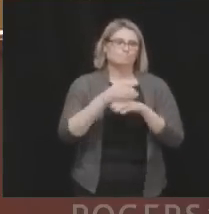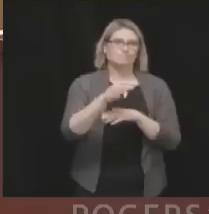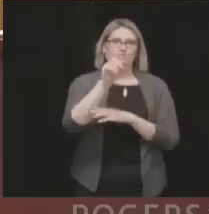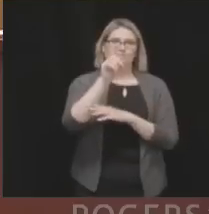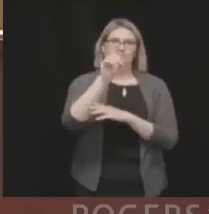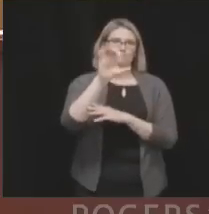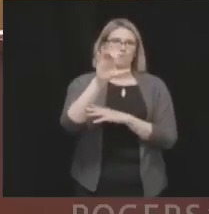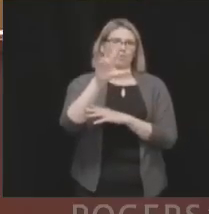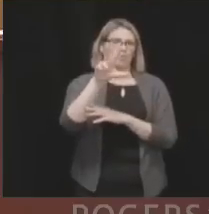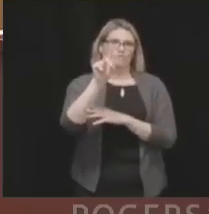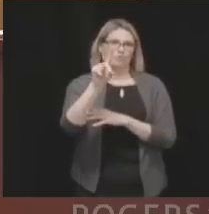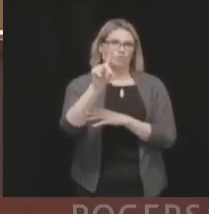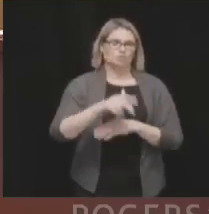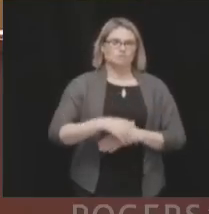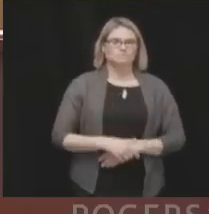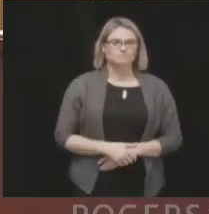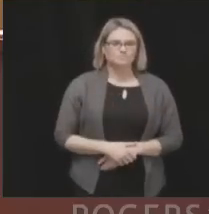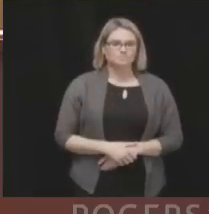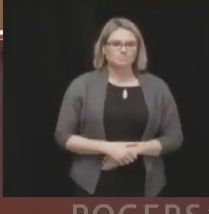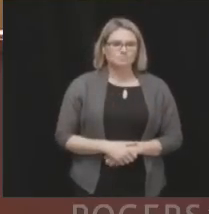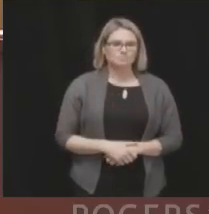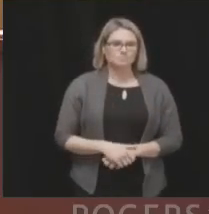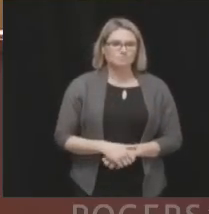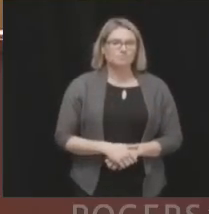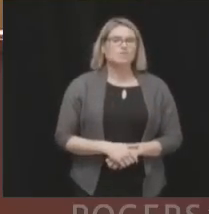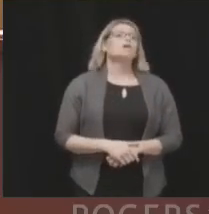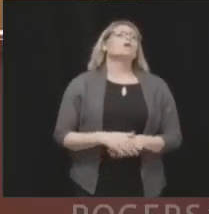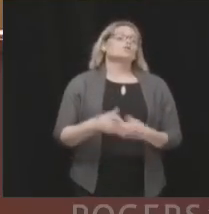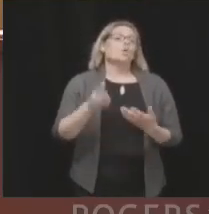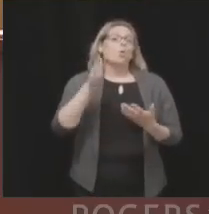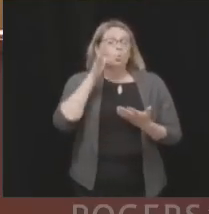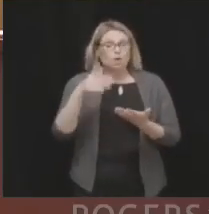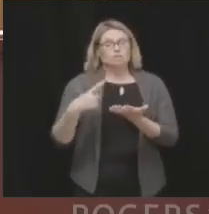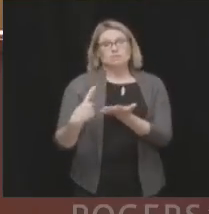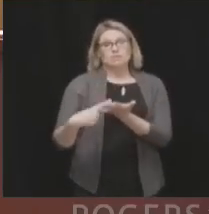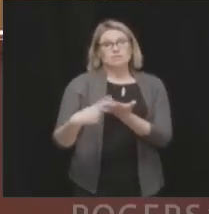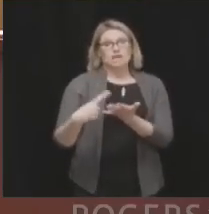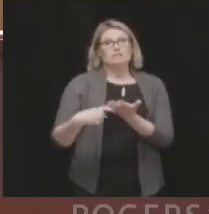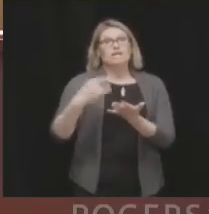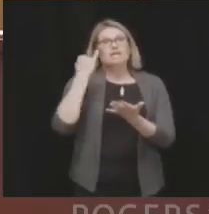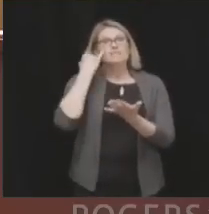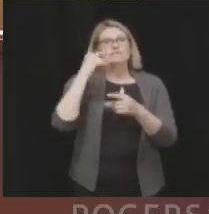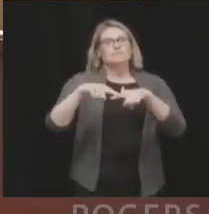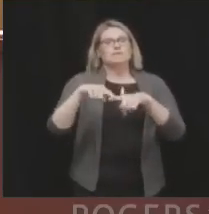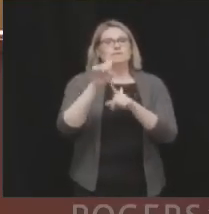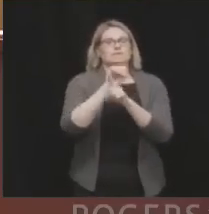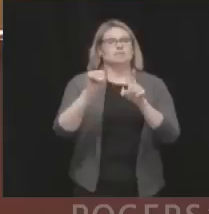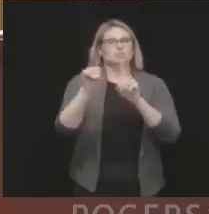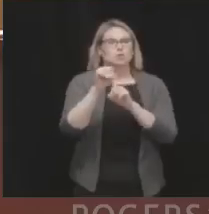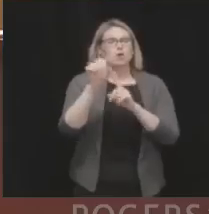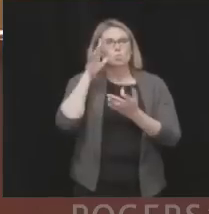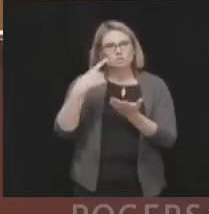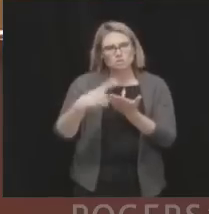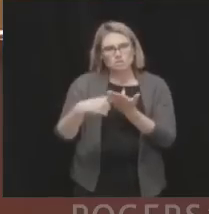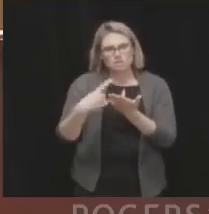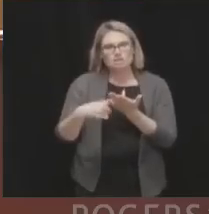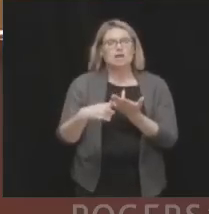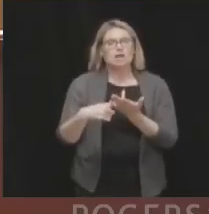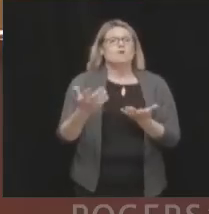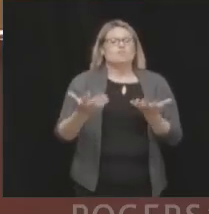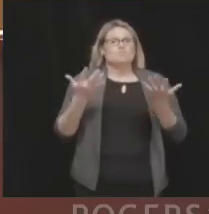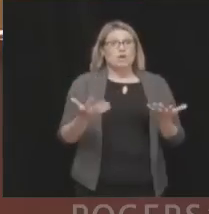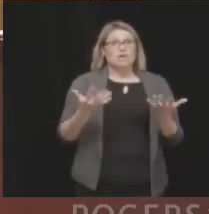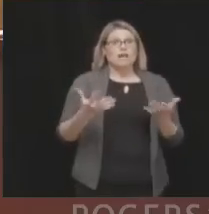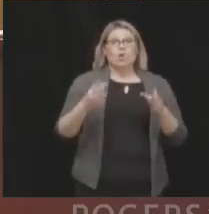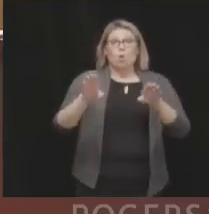Nous ne pouvons pas nous permettre de baisser la garde maintenant. I look forward to making an announcement in the future when we